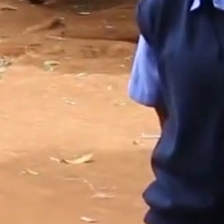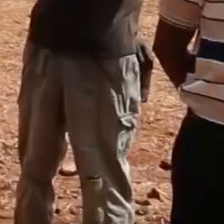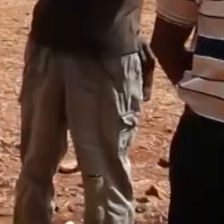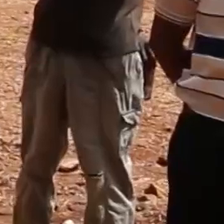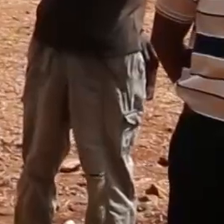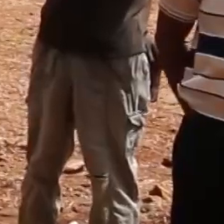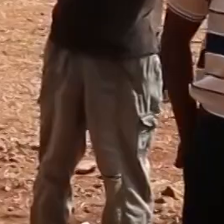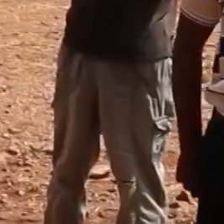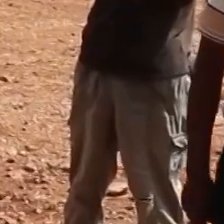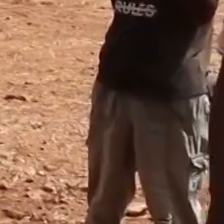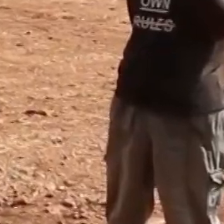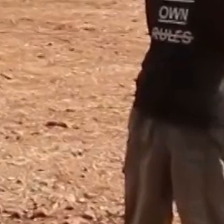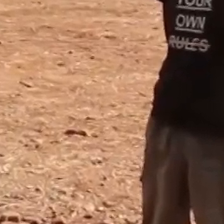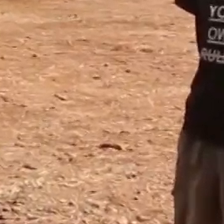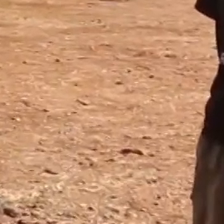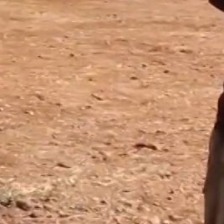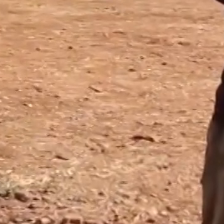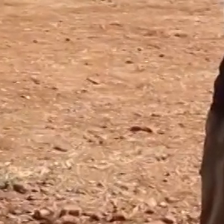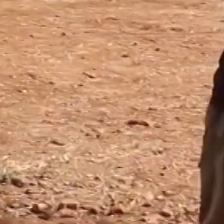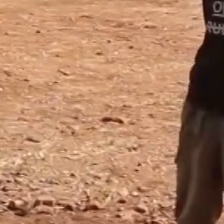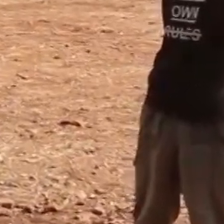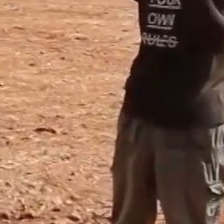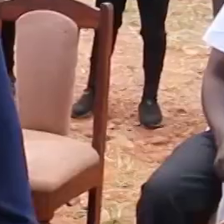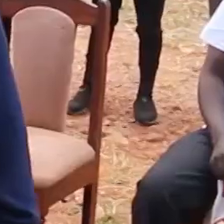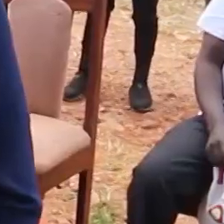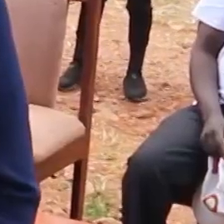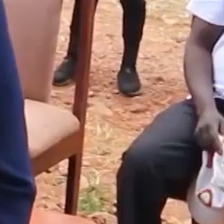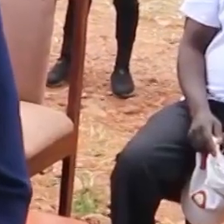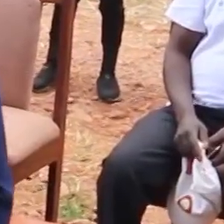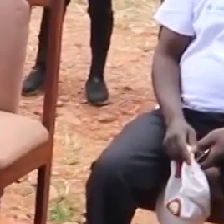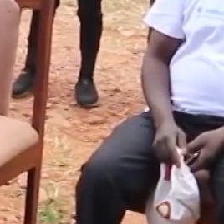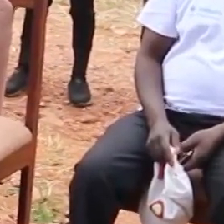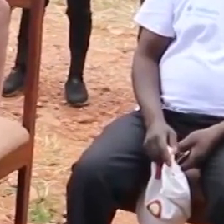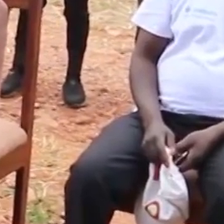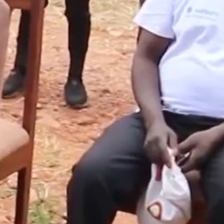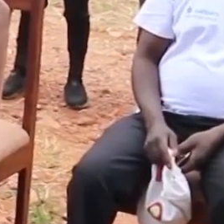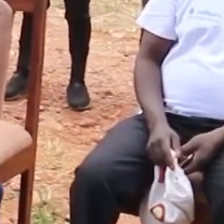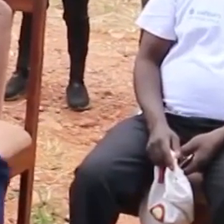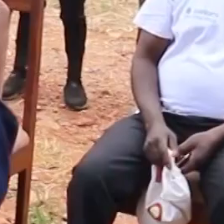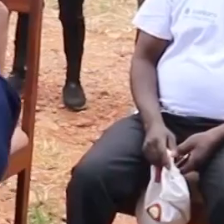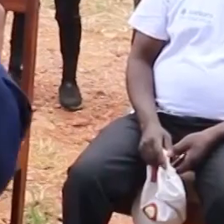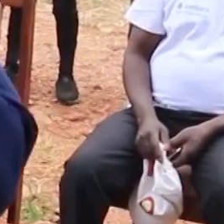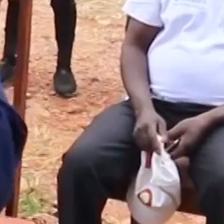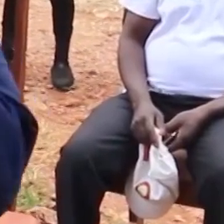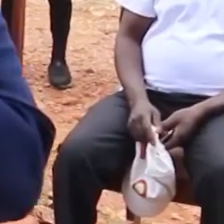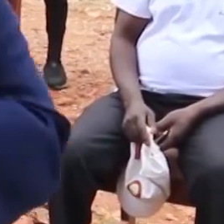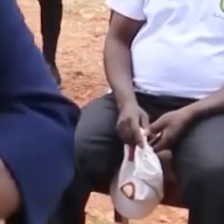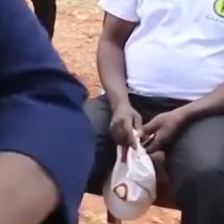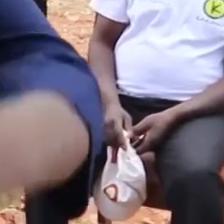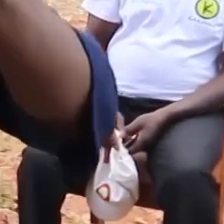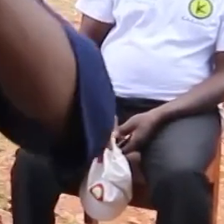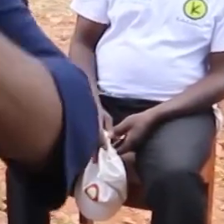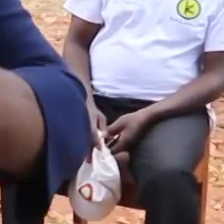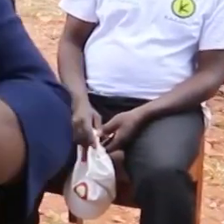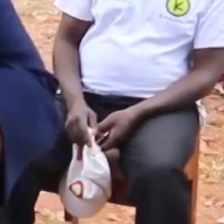at reducing hunger caused by the El Nino droughts. Mrs. Banda said, the president does not want anyone to die from